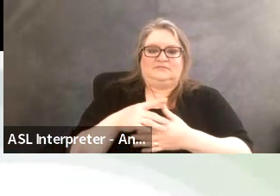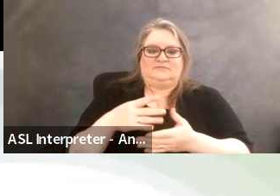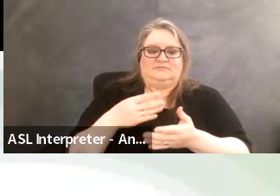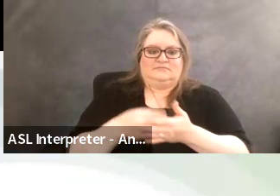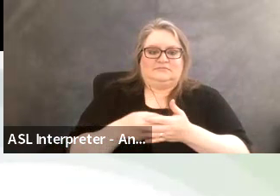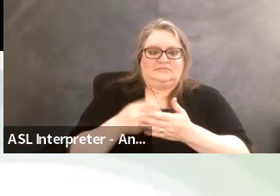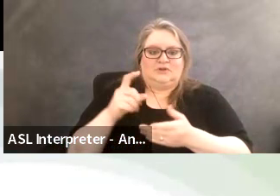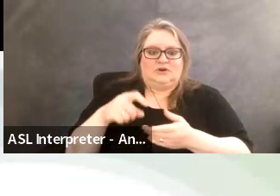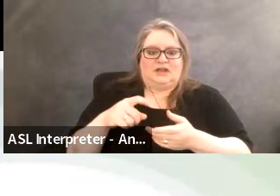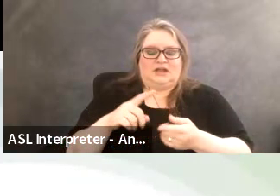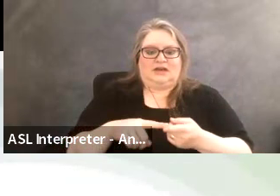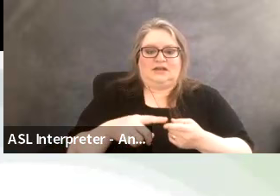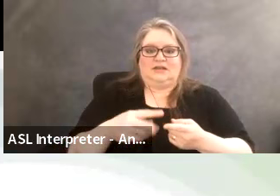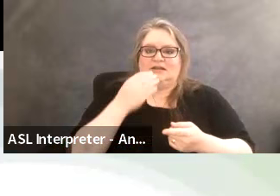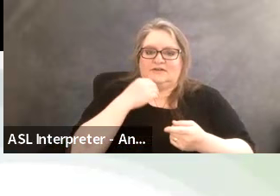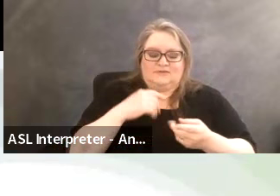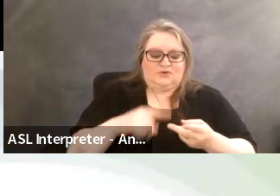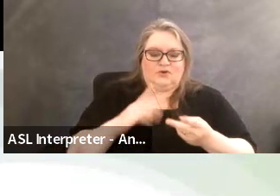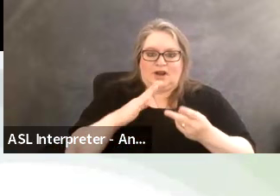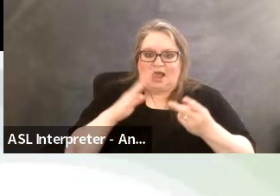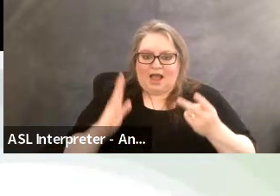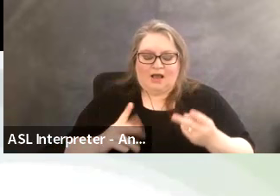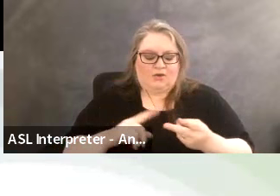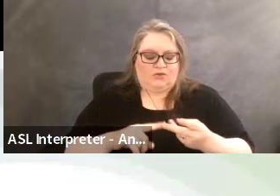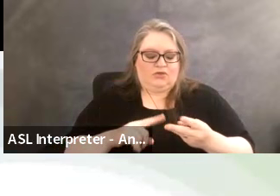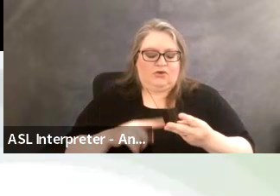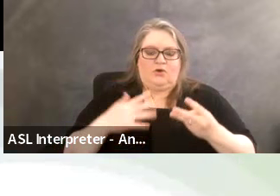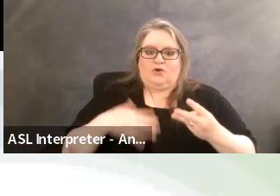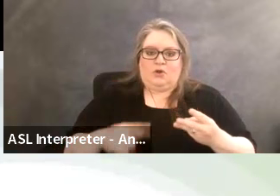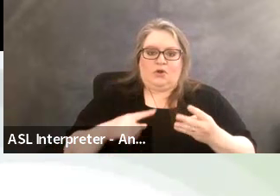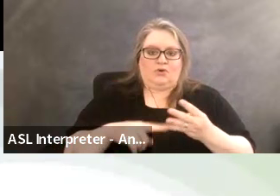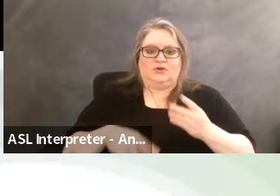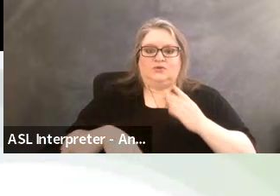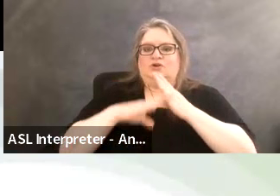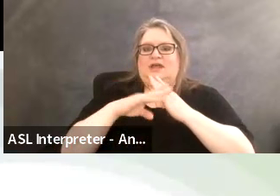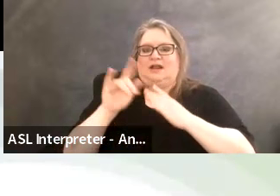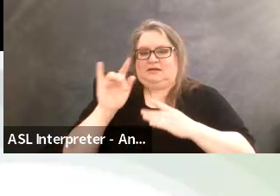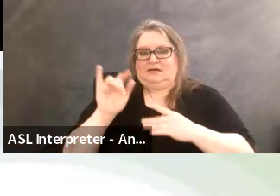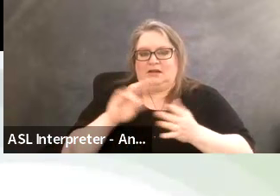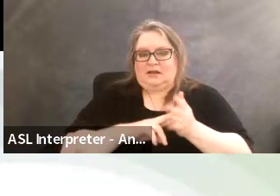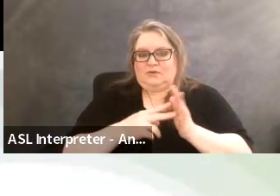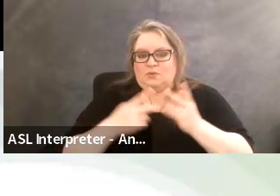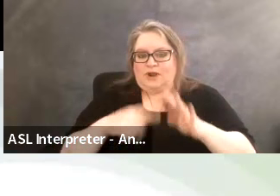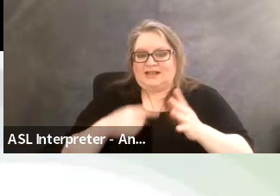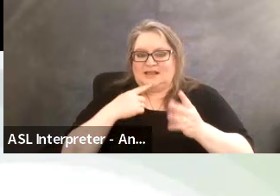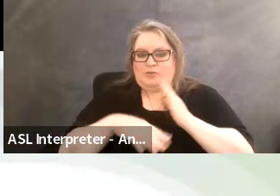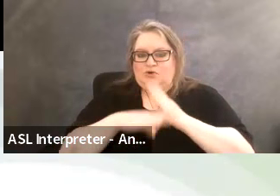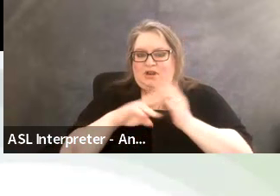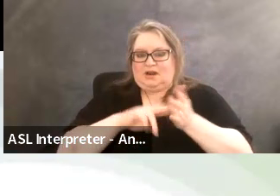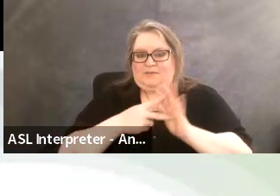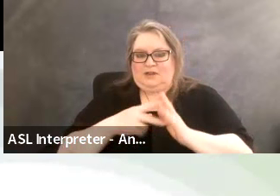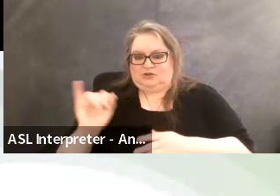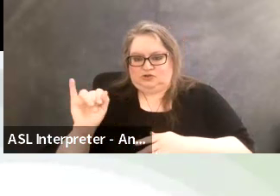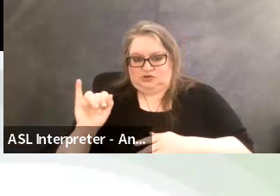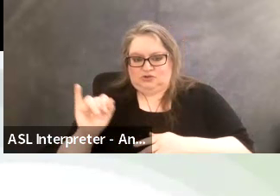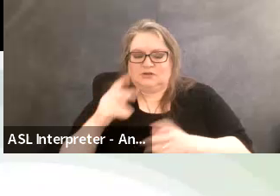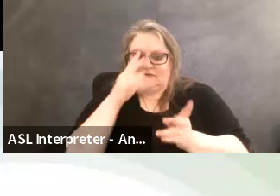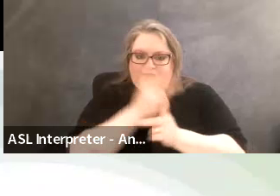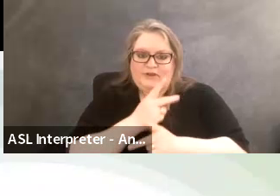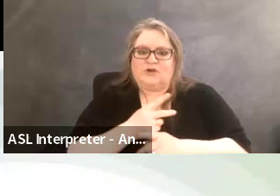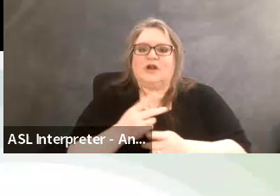Feed, clothe, house, protect, as in health insurance or life insurance or car insurance, whatever else. Figure out what your